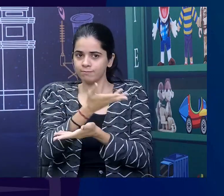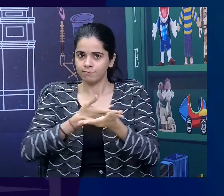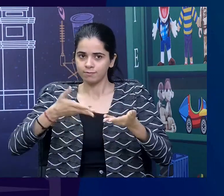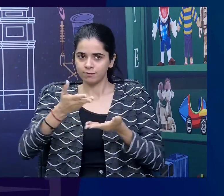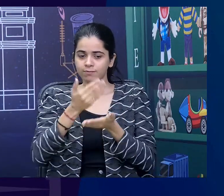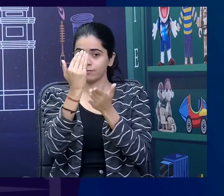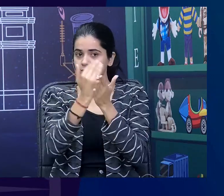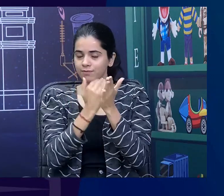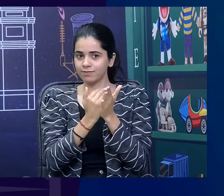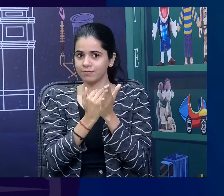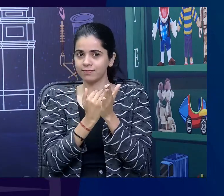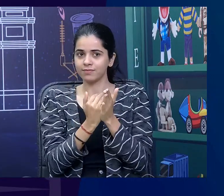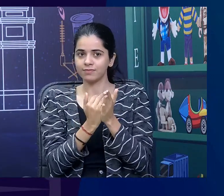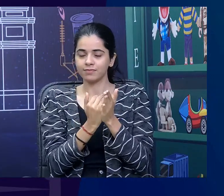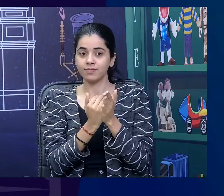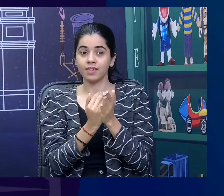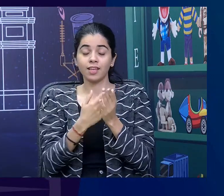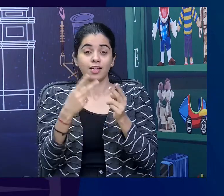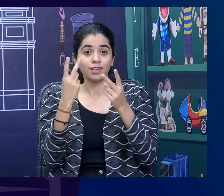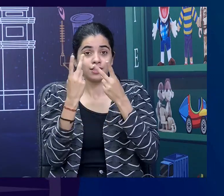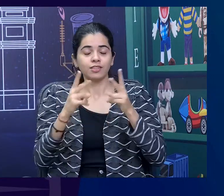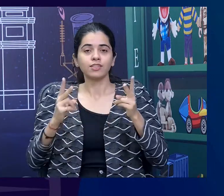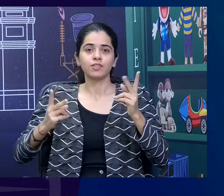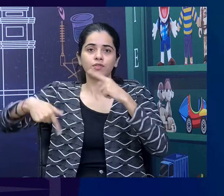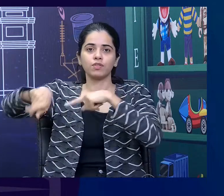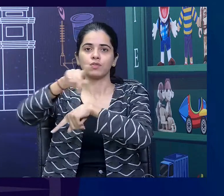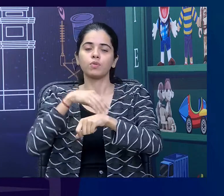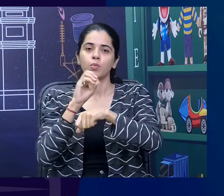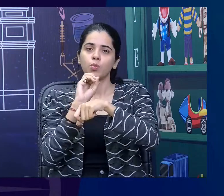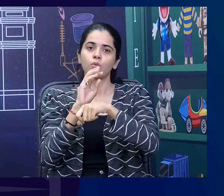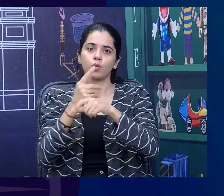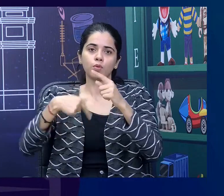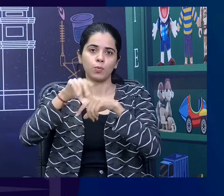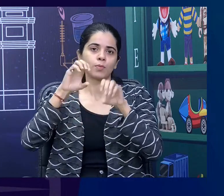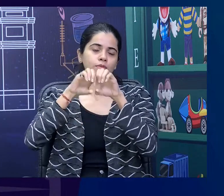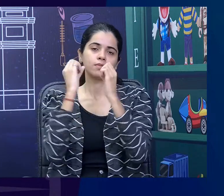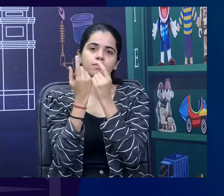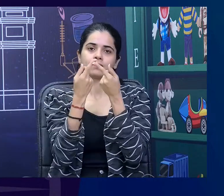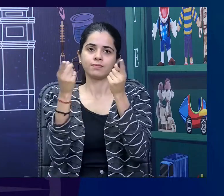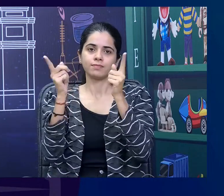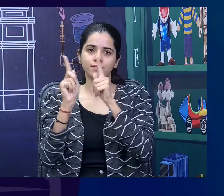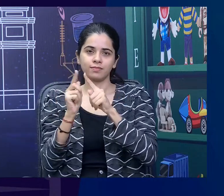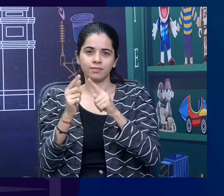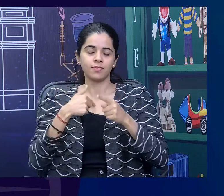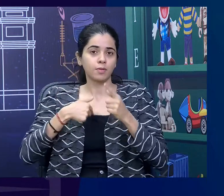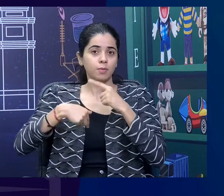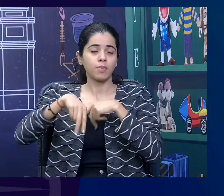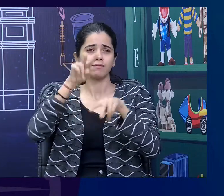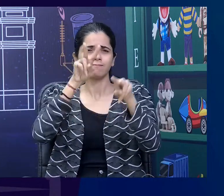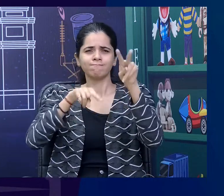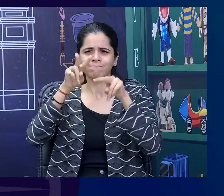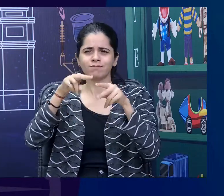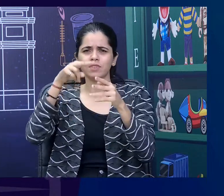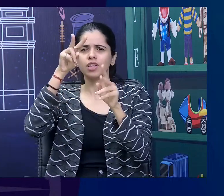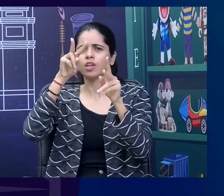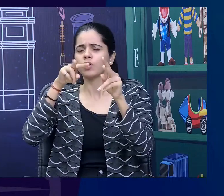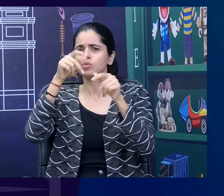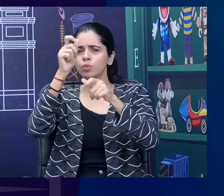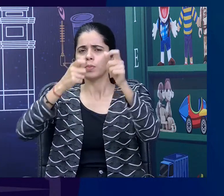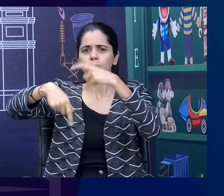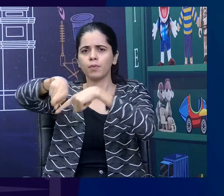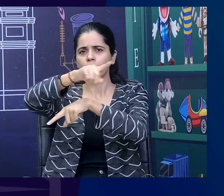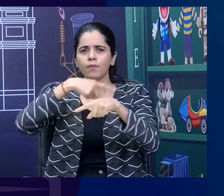in this specific session is differentiated instructions in classroom. So my dear viewers, what is